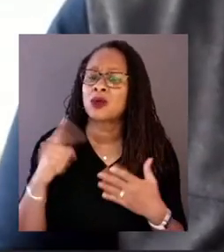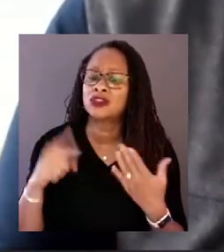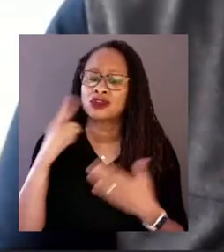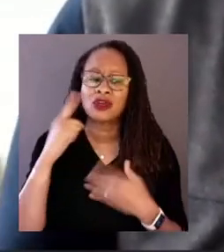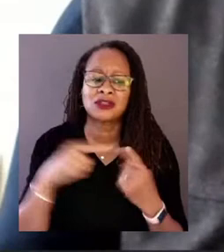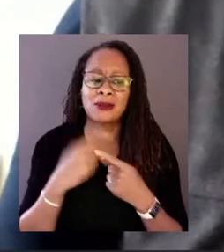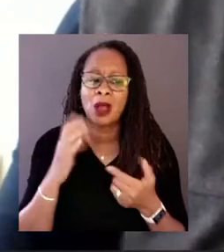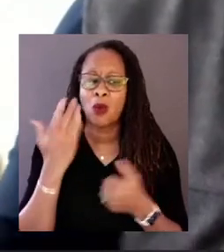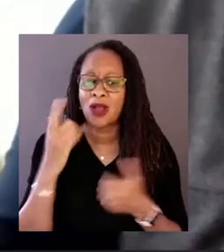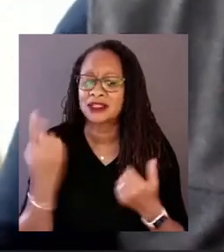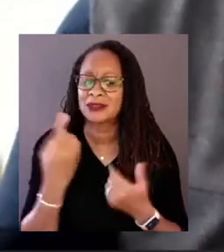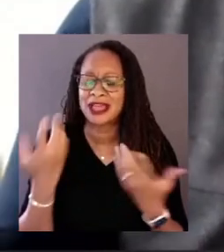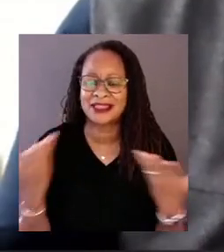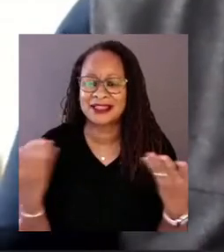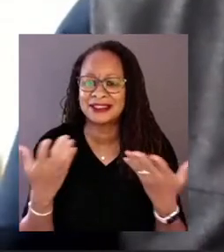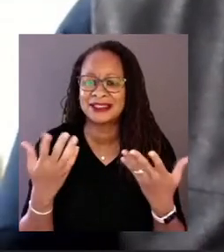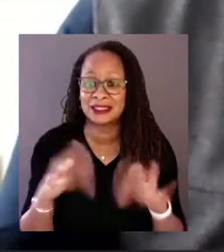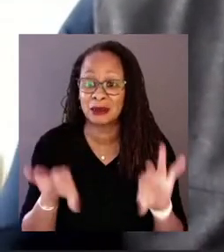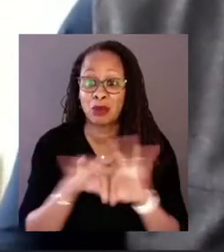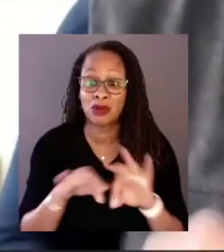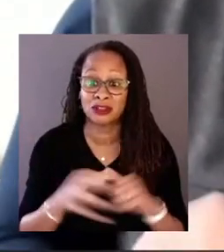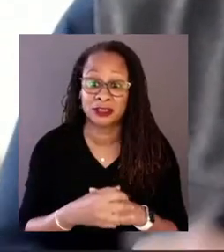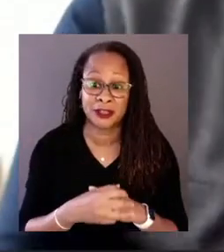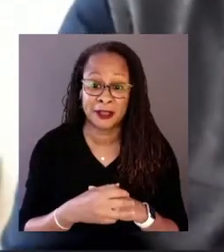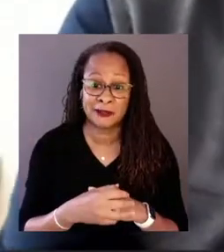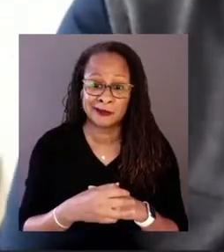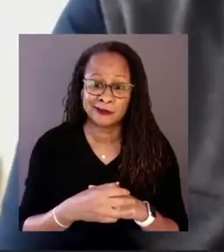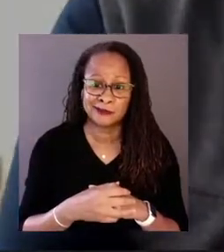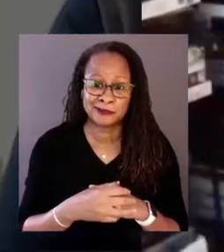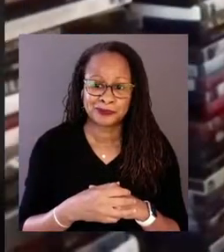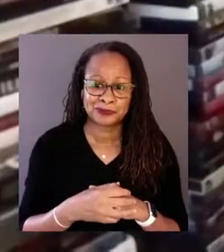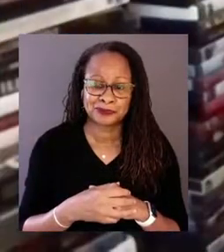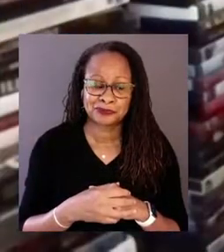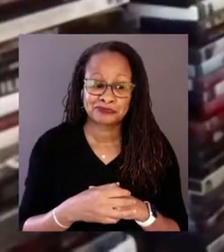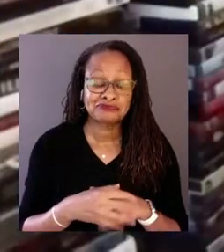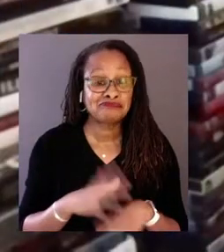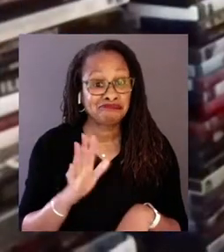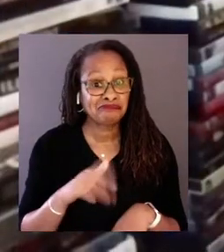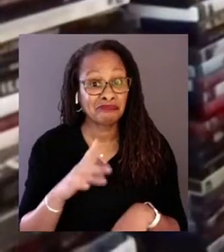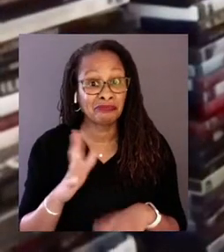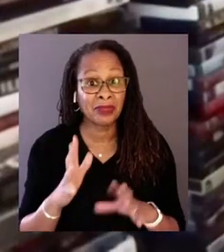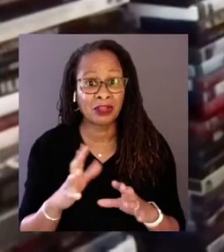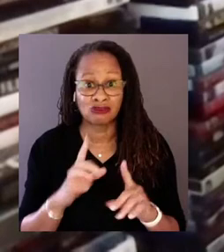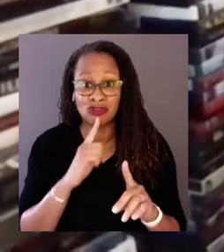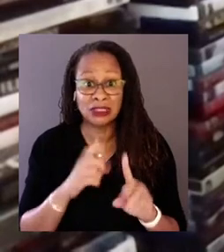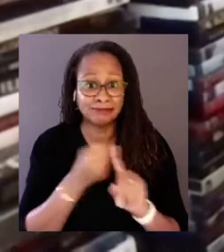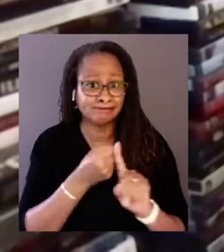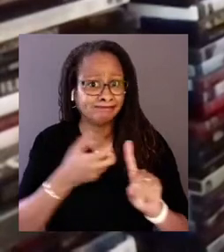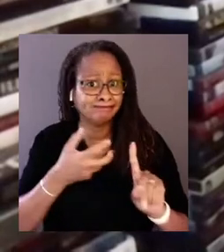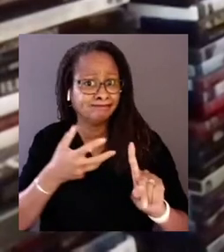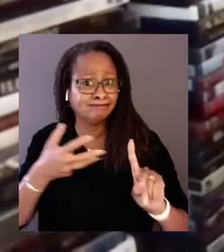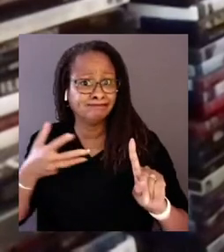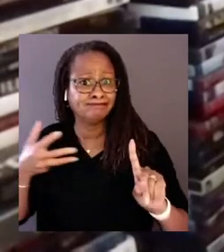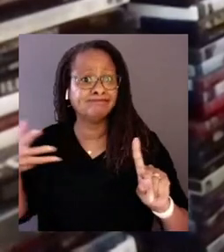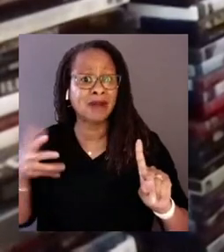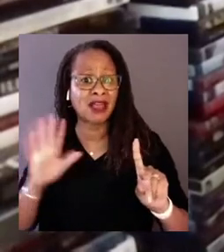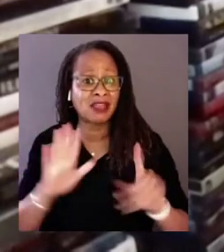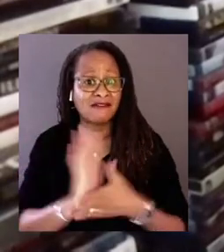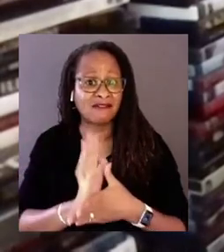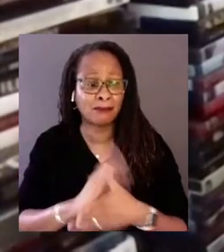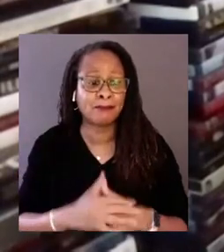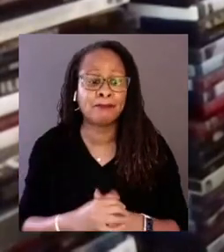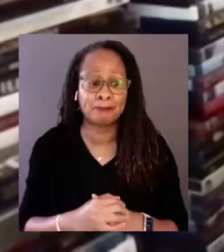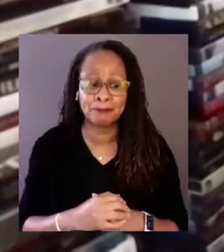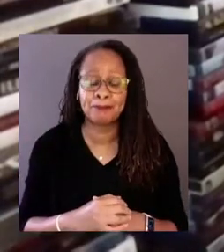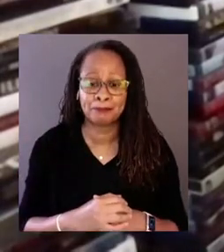Oh, my goodness. Well, it matters because it amplifies the films. right? It puts the films